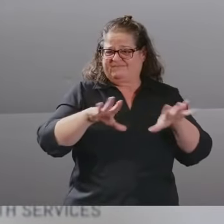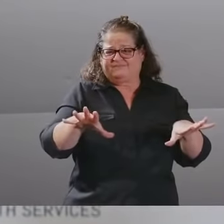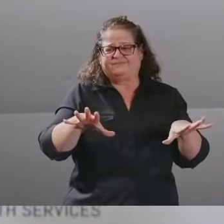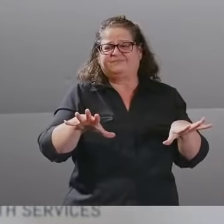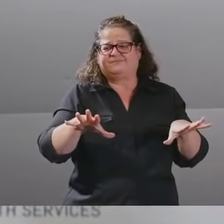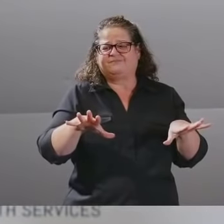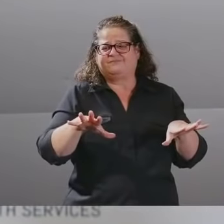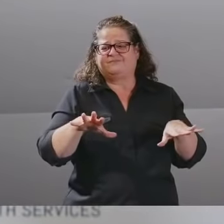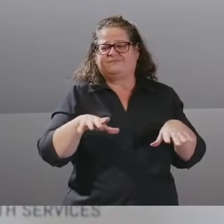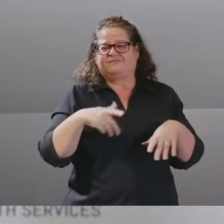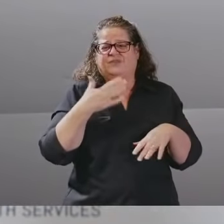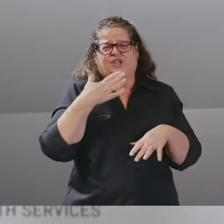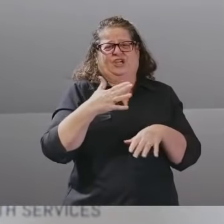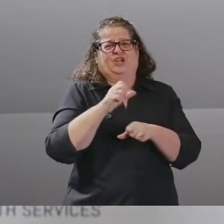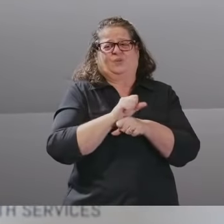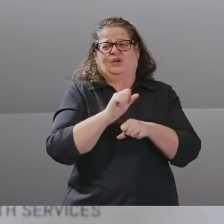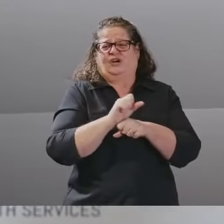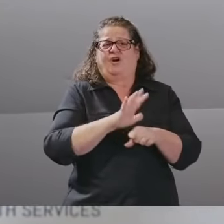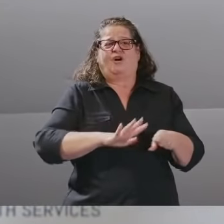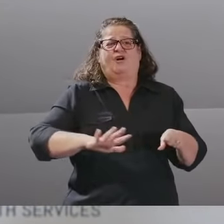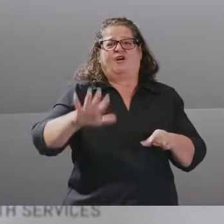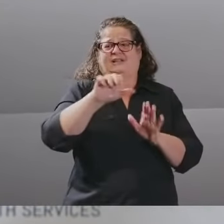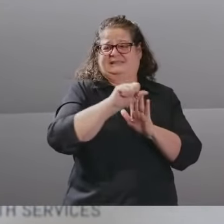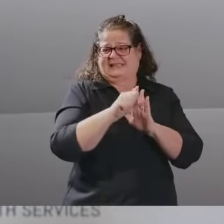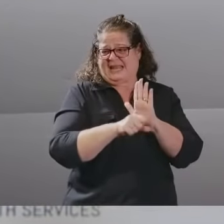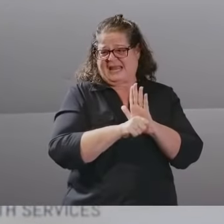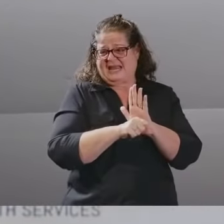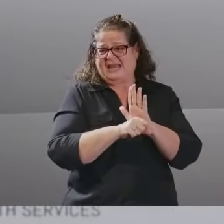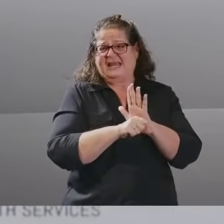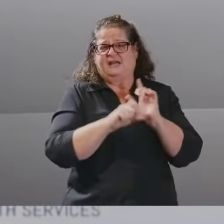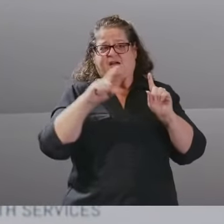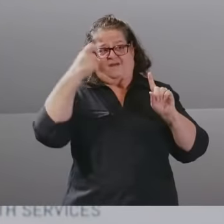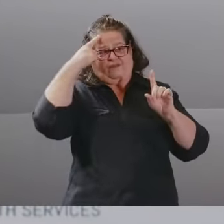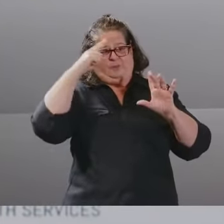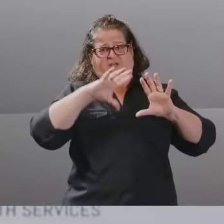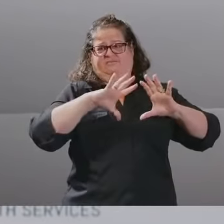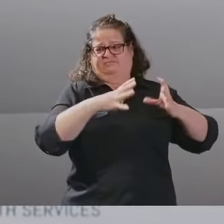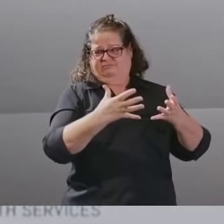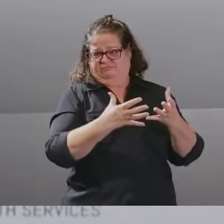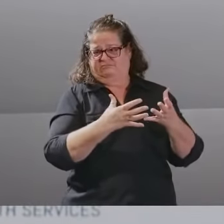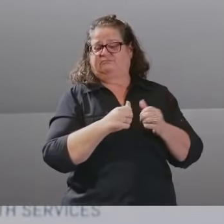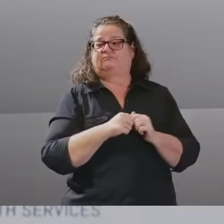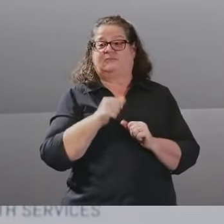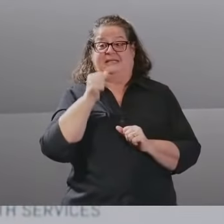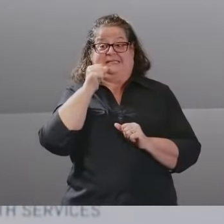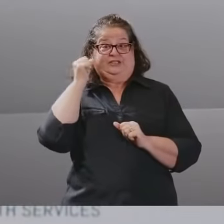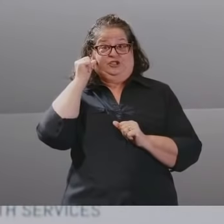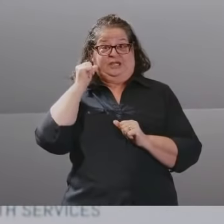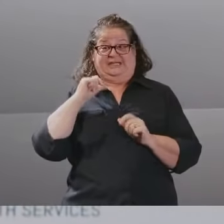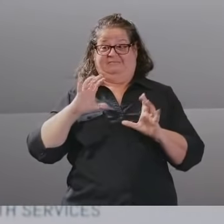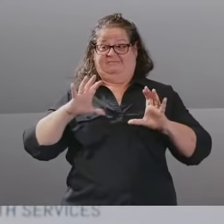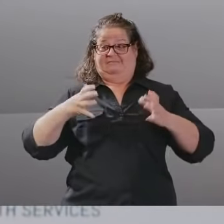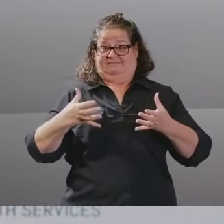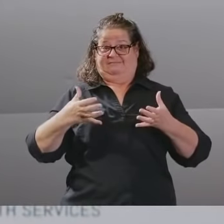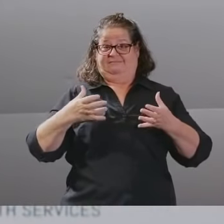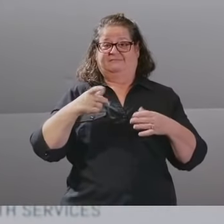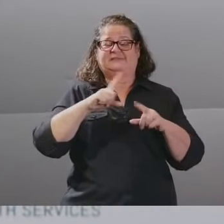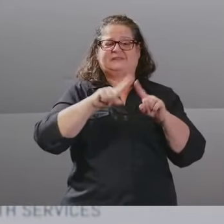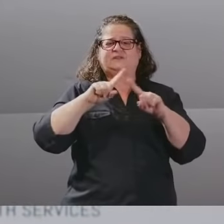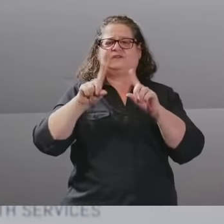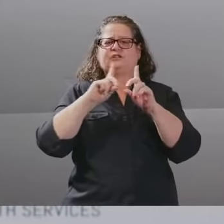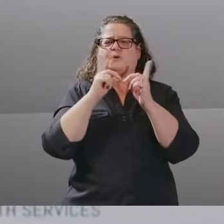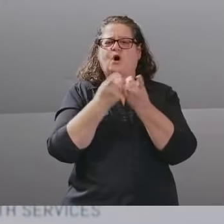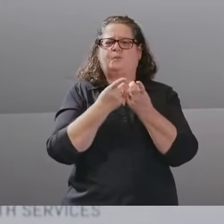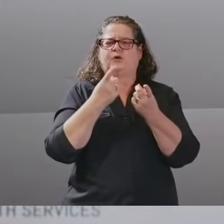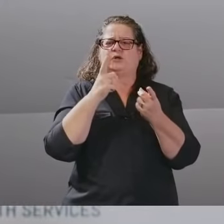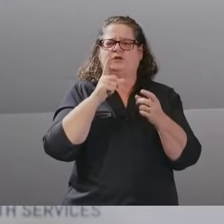across our state government. I was able yesterday to meet with some members of my cabinet, and I want to report on some of the